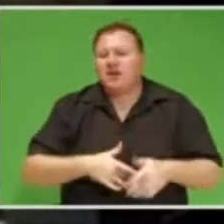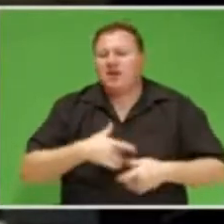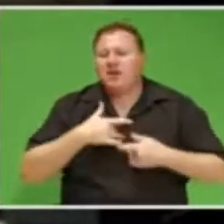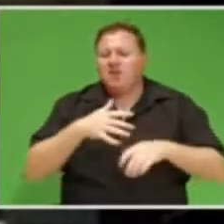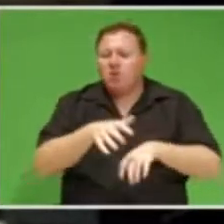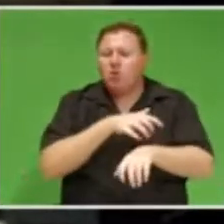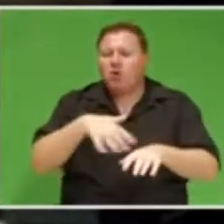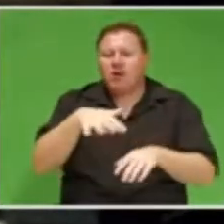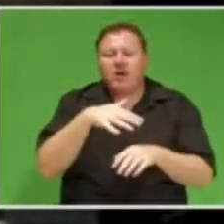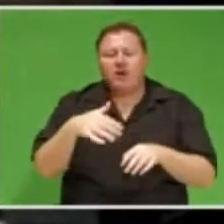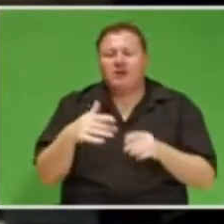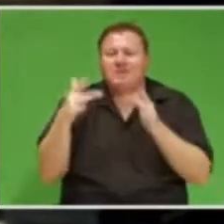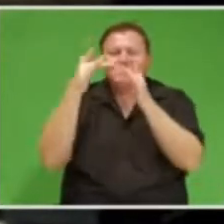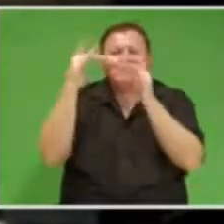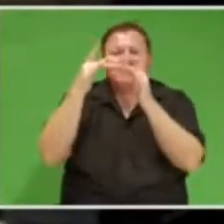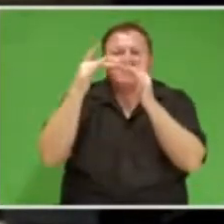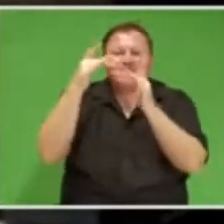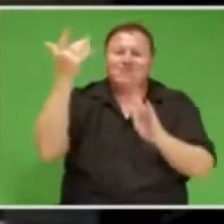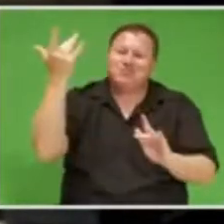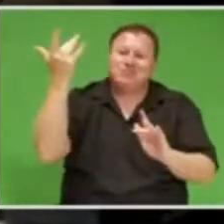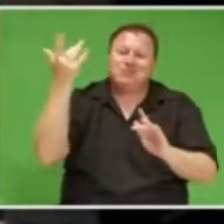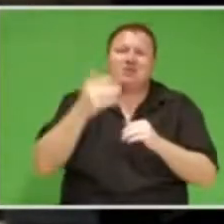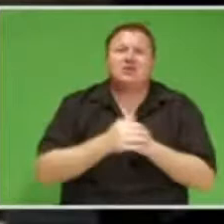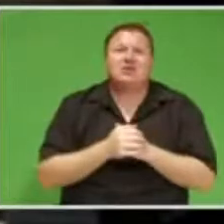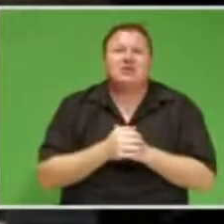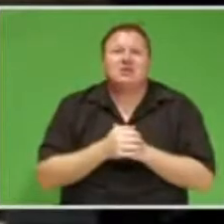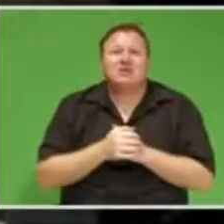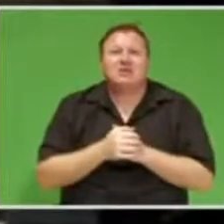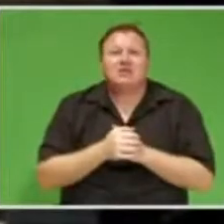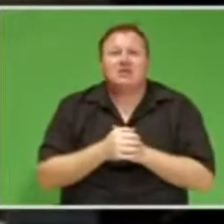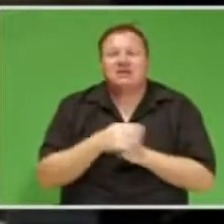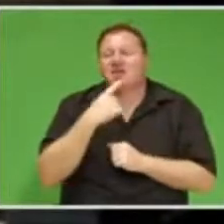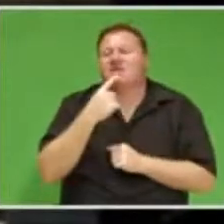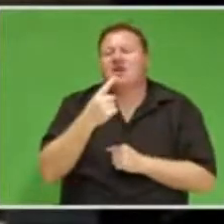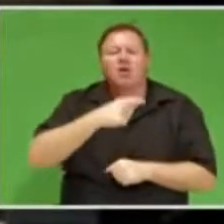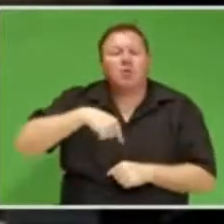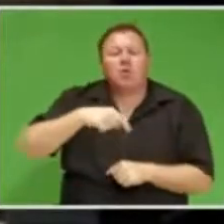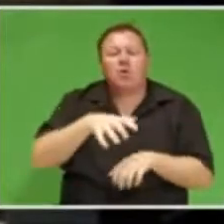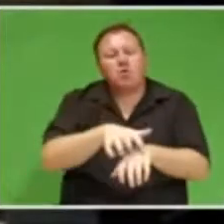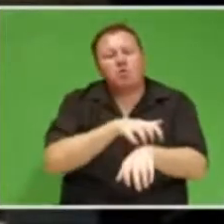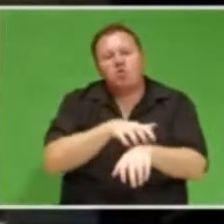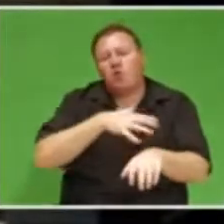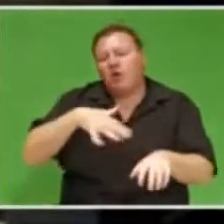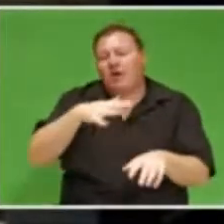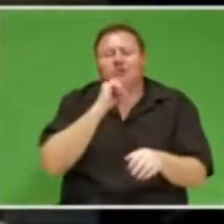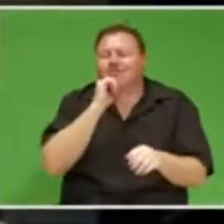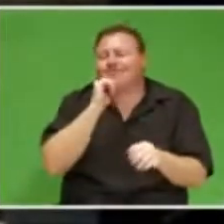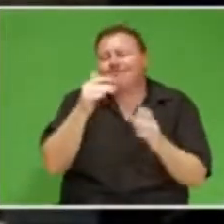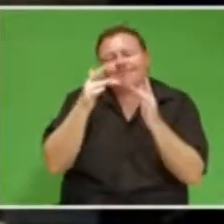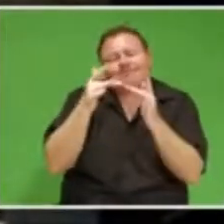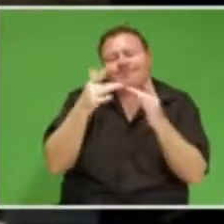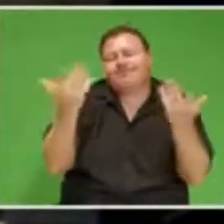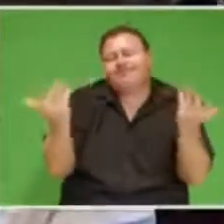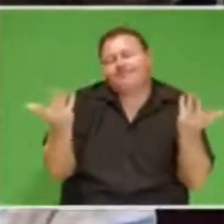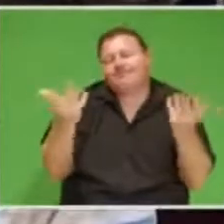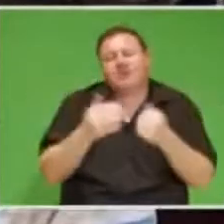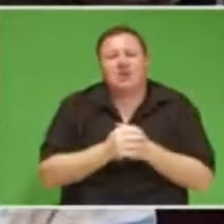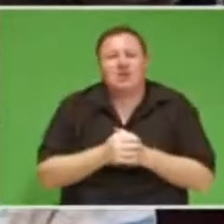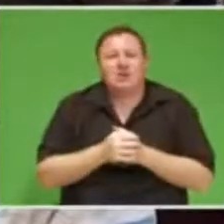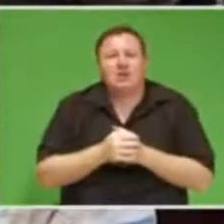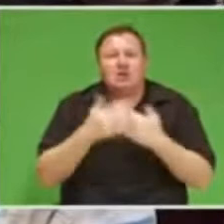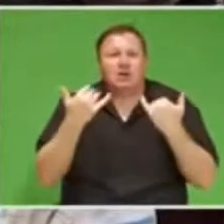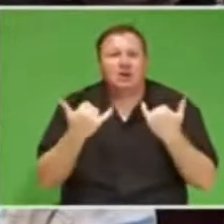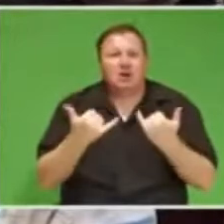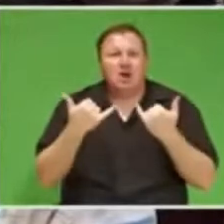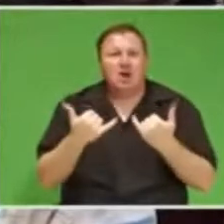have connectivity, they always say, because we are in the rural areas, we don't have that. Now, this initiative is going